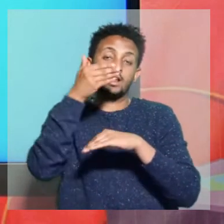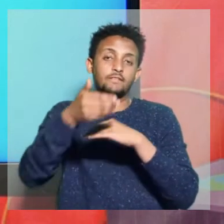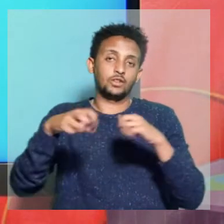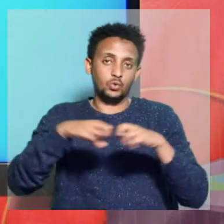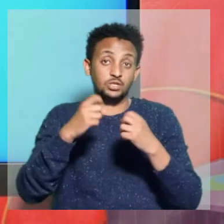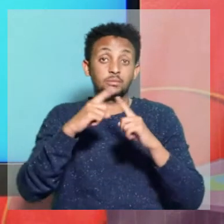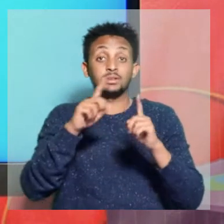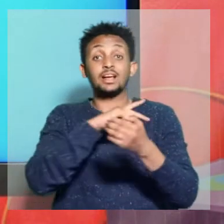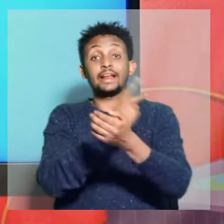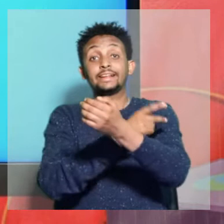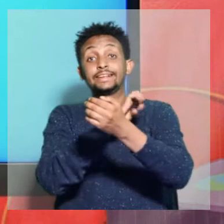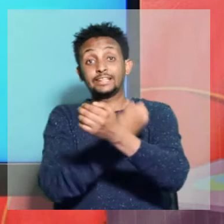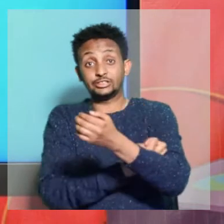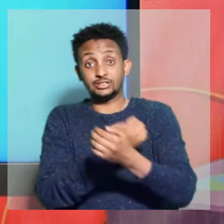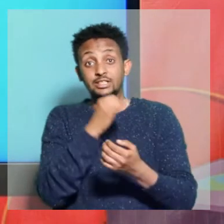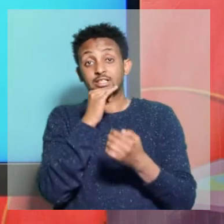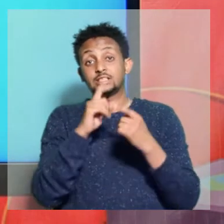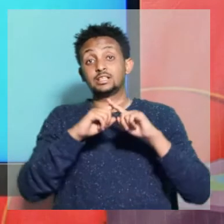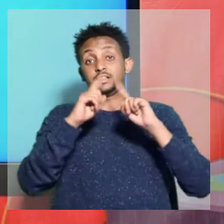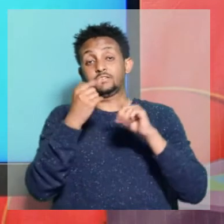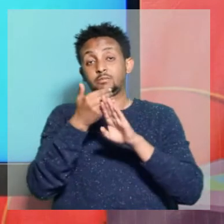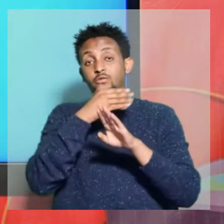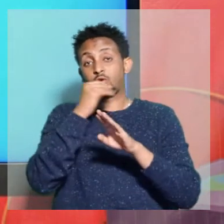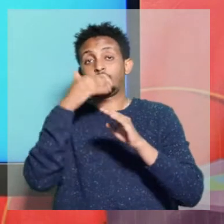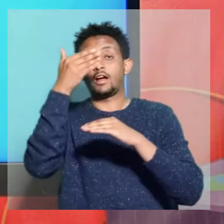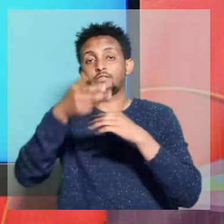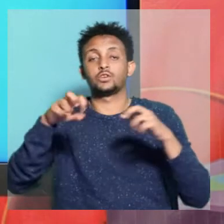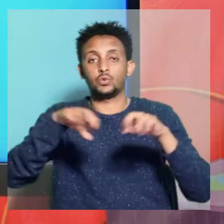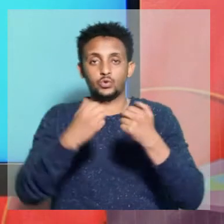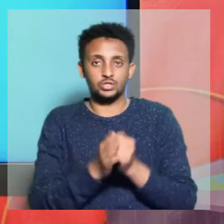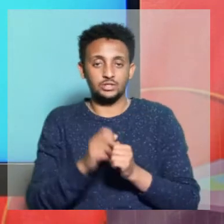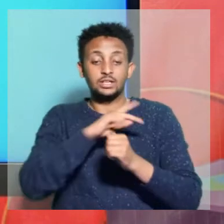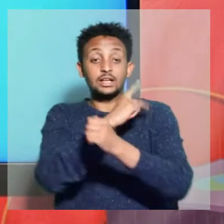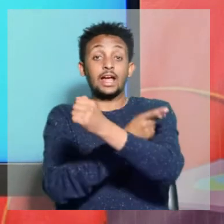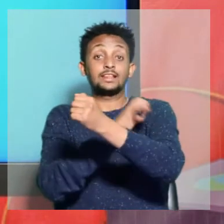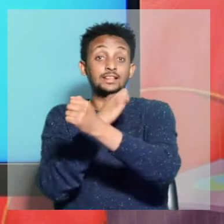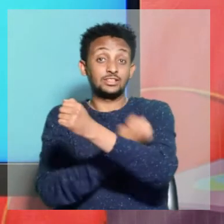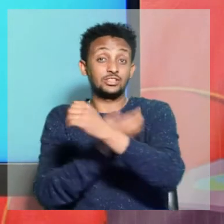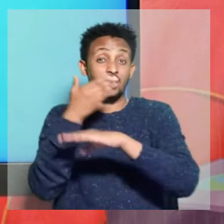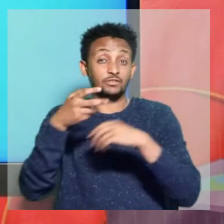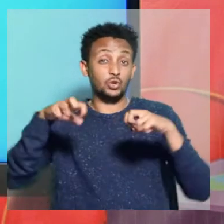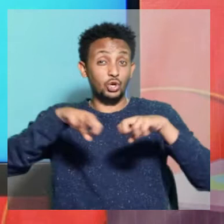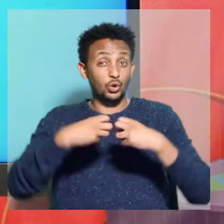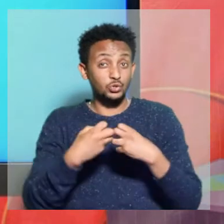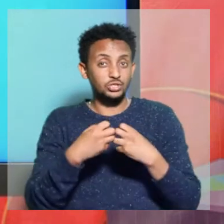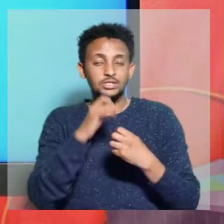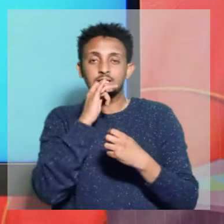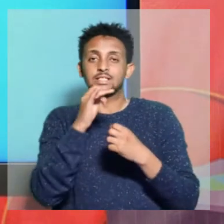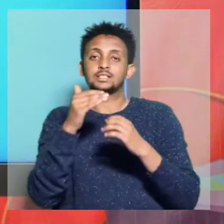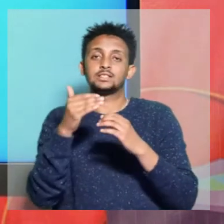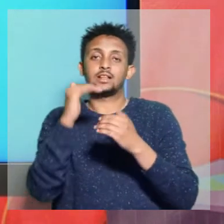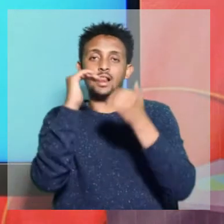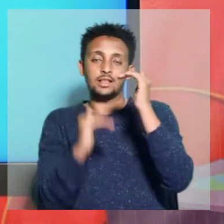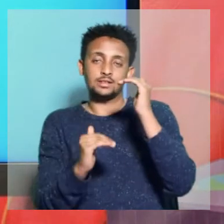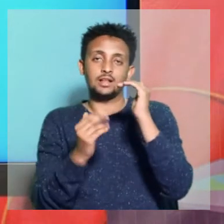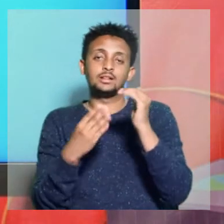collision, but the kinetic energy differs before and after collision. The kinetic energy after collision is less than